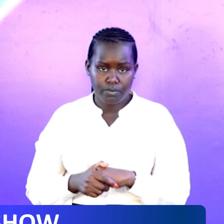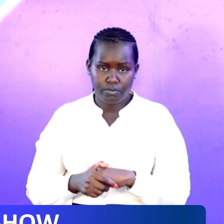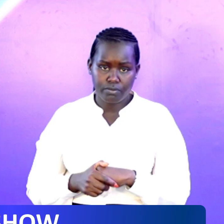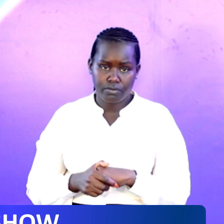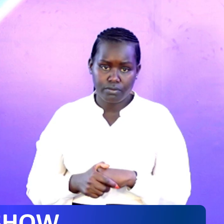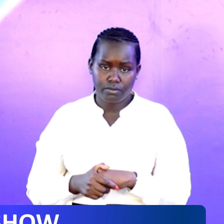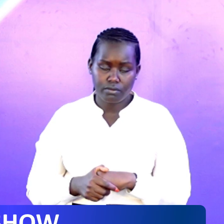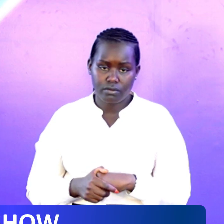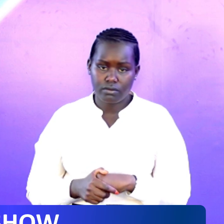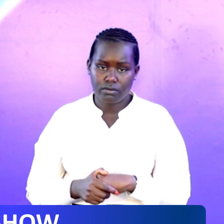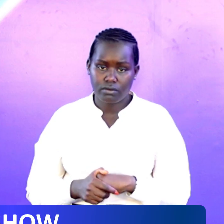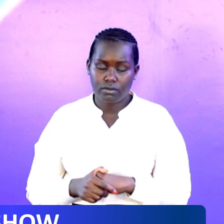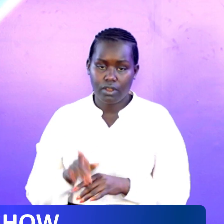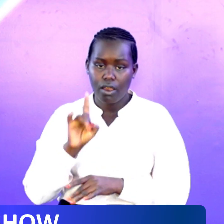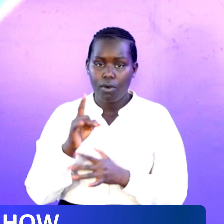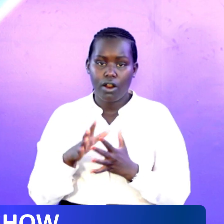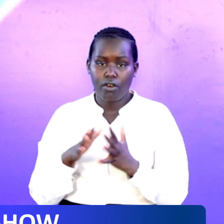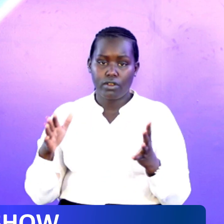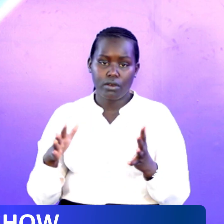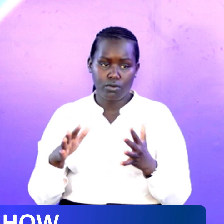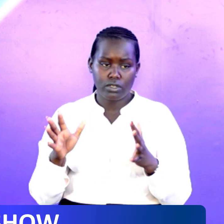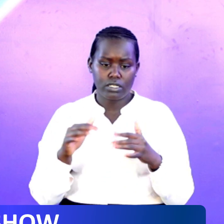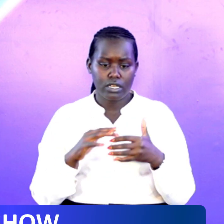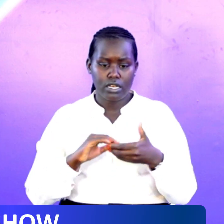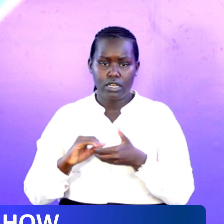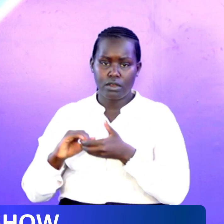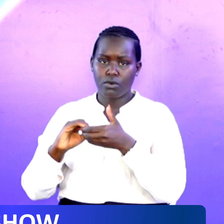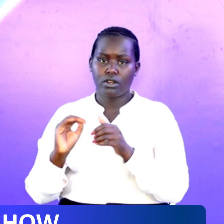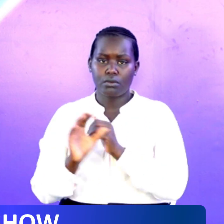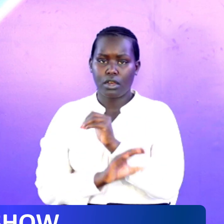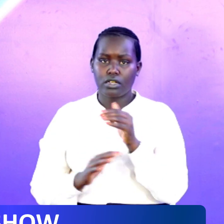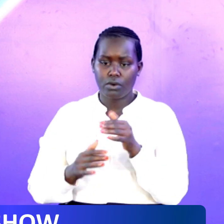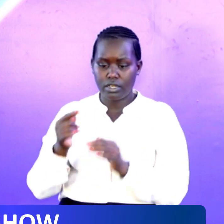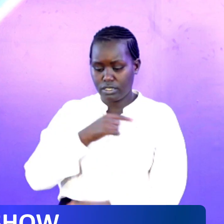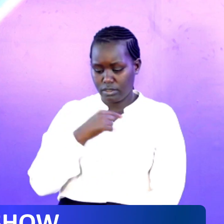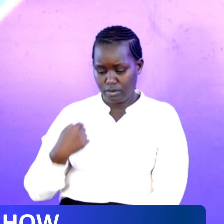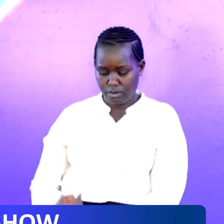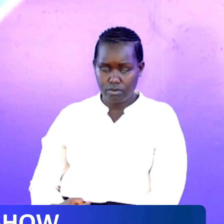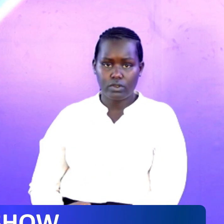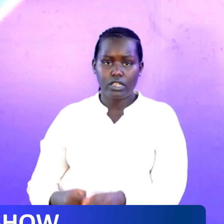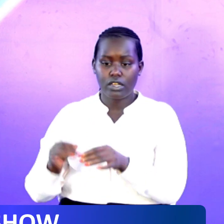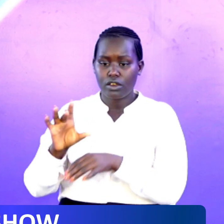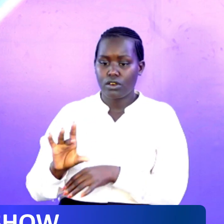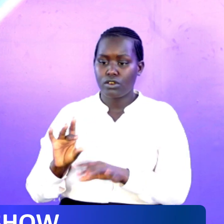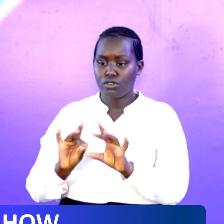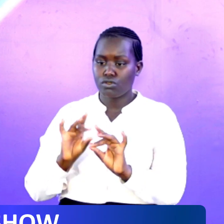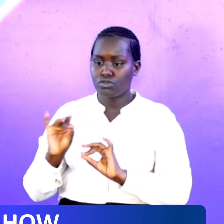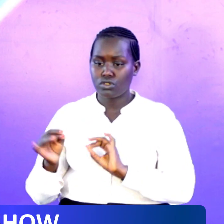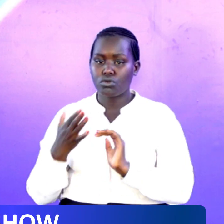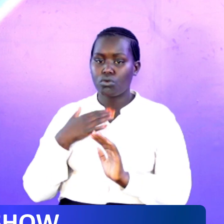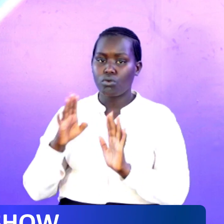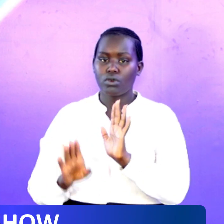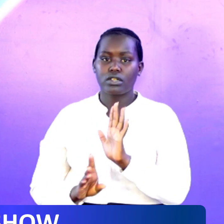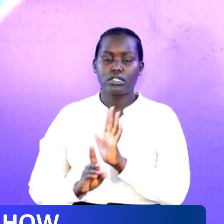development. One of the most undemocratic countries in the world is China, isn't it? So you choose, do you want development or you